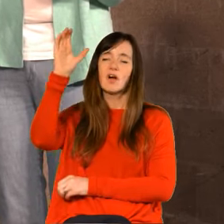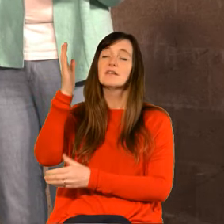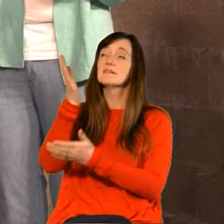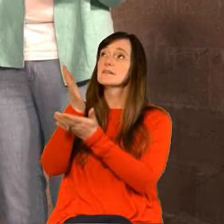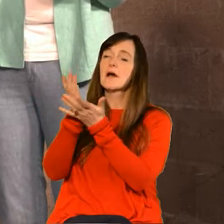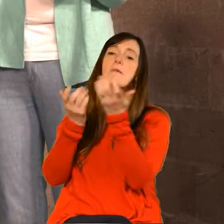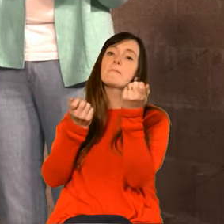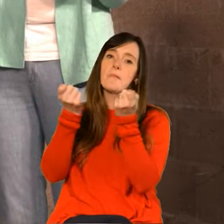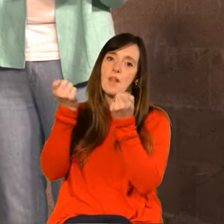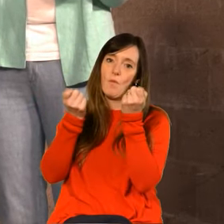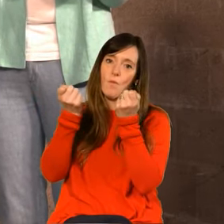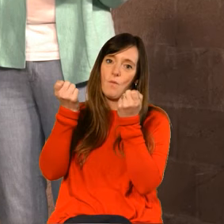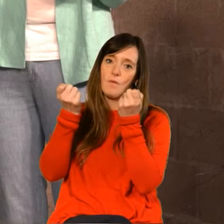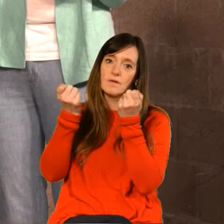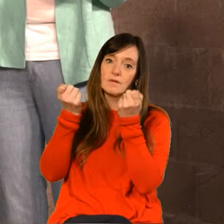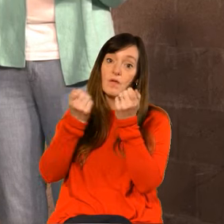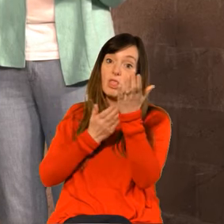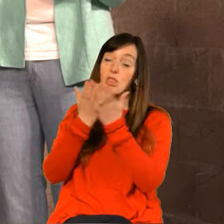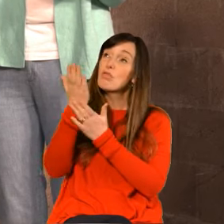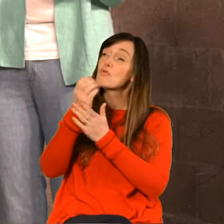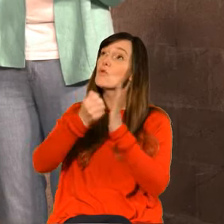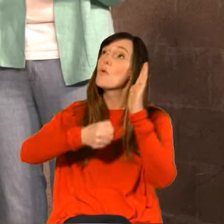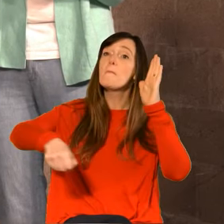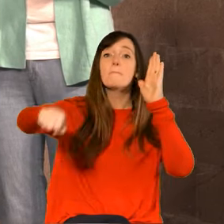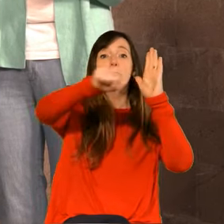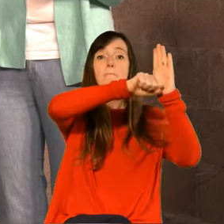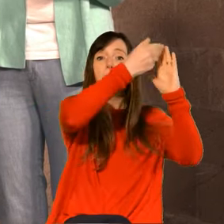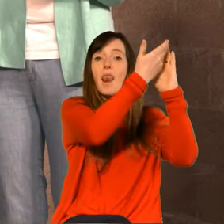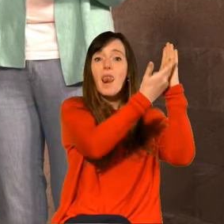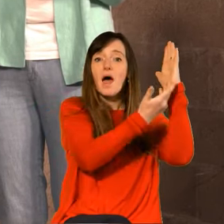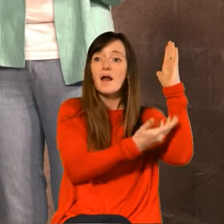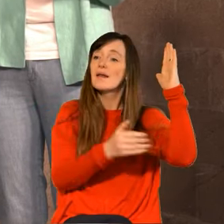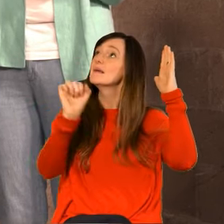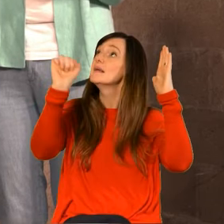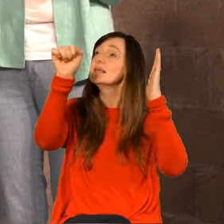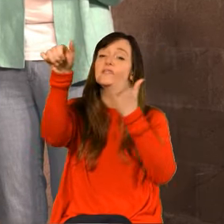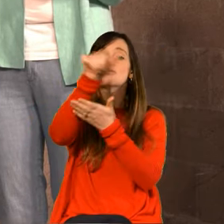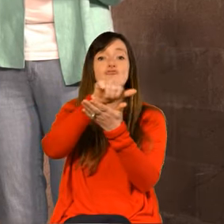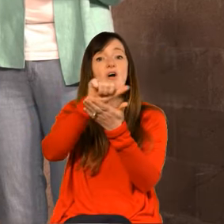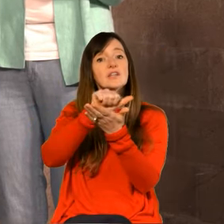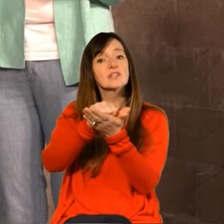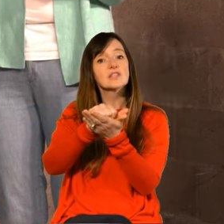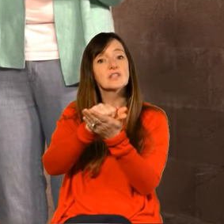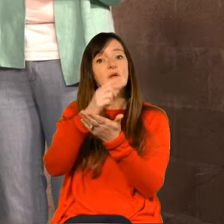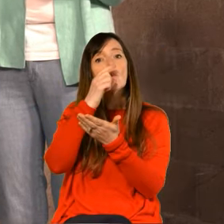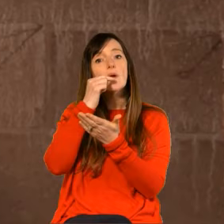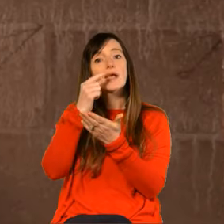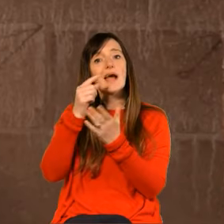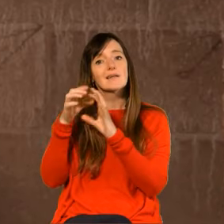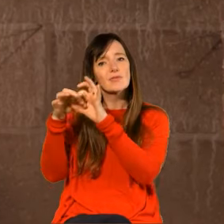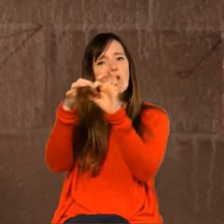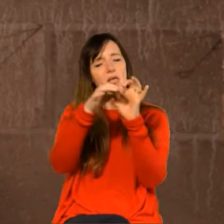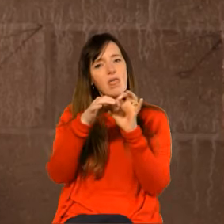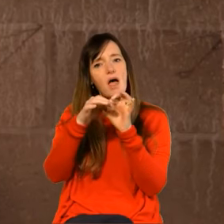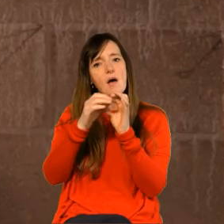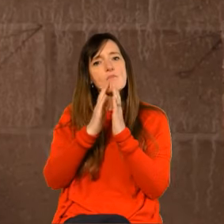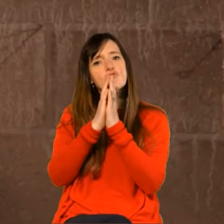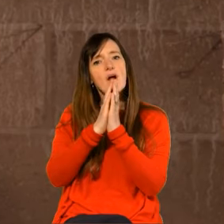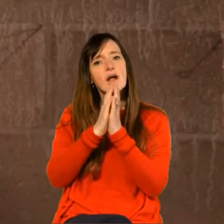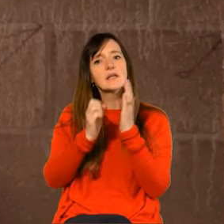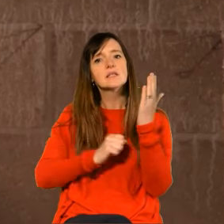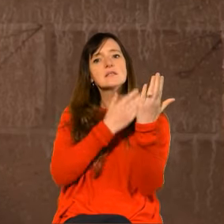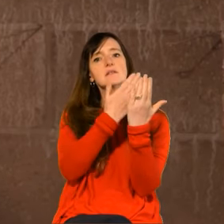through his blood and righteousness, we can pray together the words of Psalm 5. So let's pray together